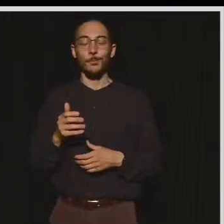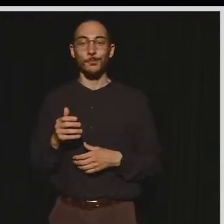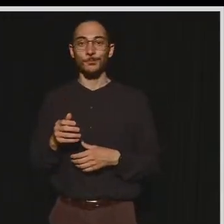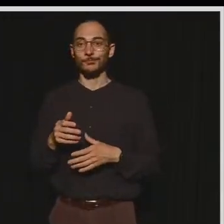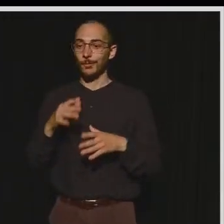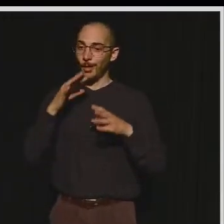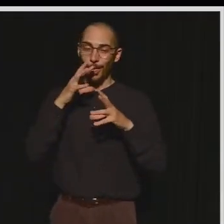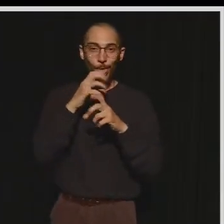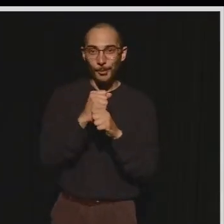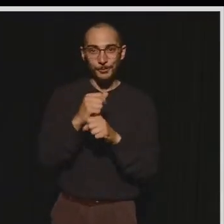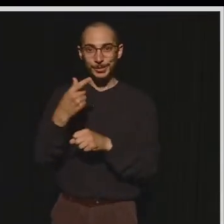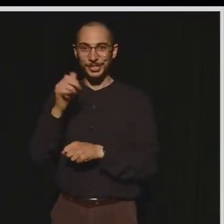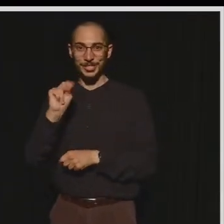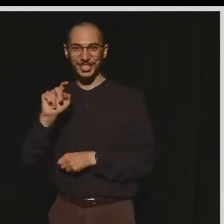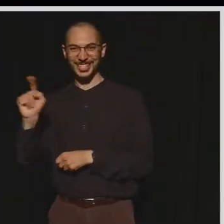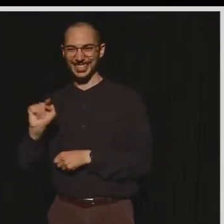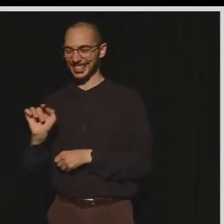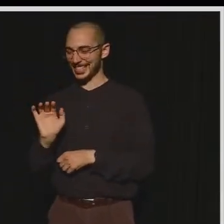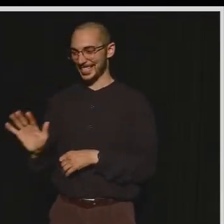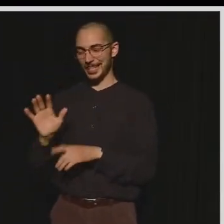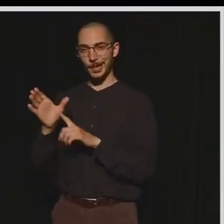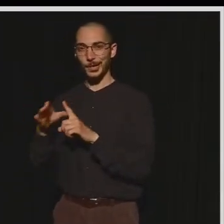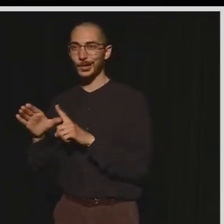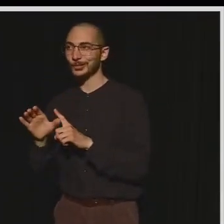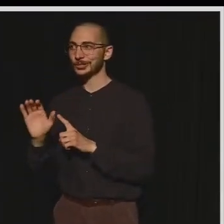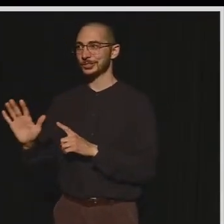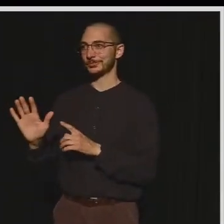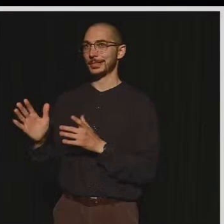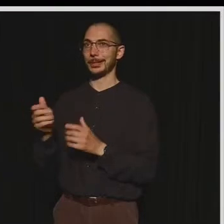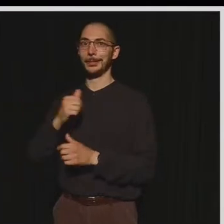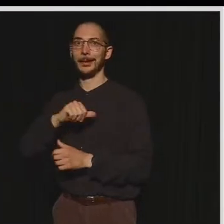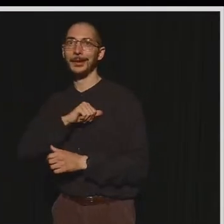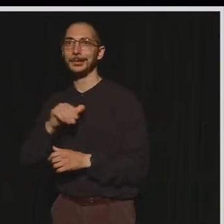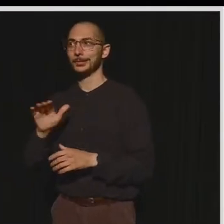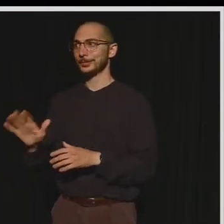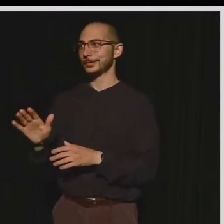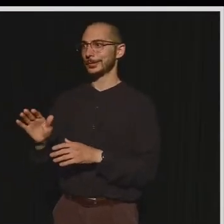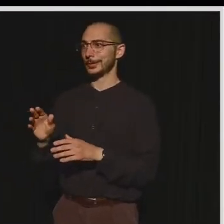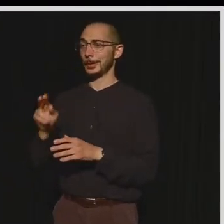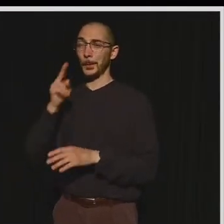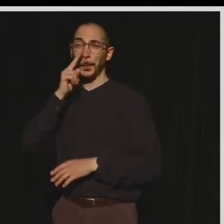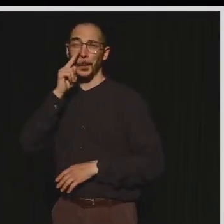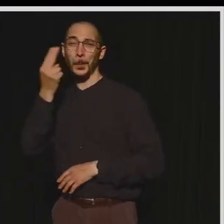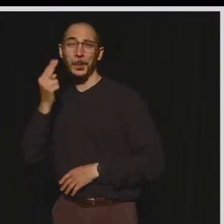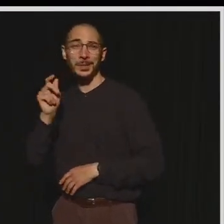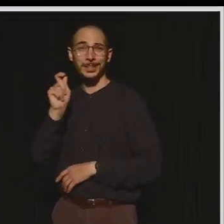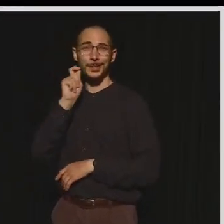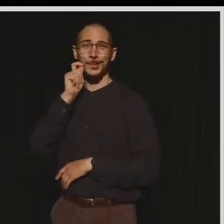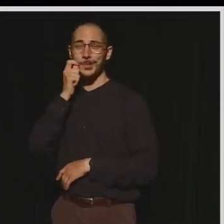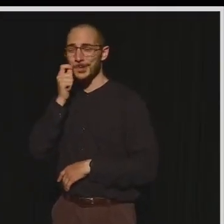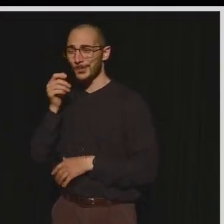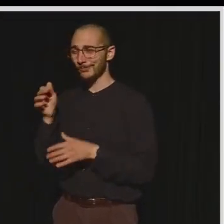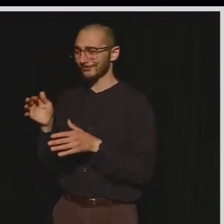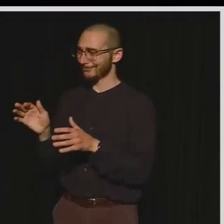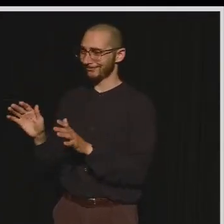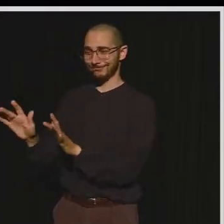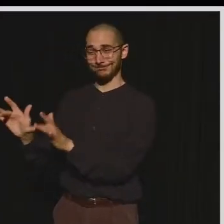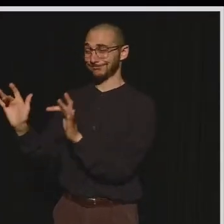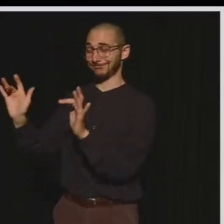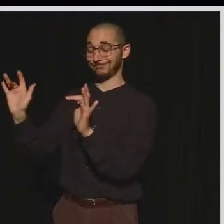with Gen Z. I think that they're so weird and quirky and incredible, and there's just this kind of